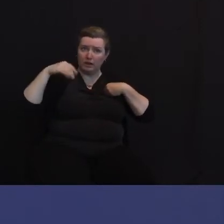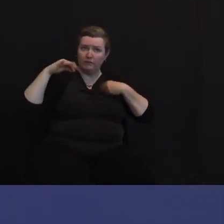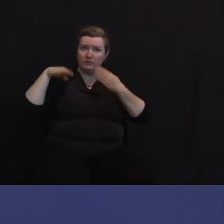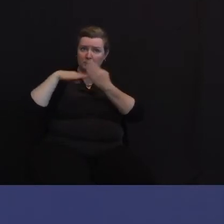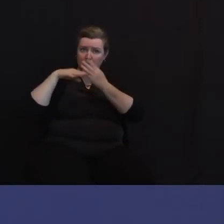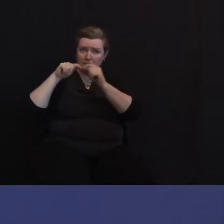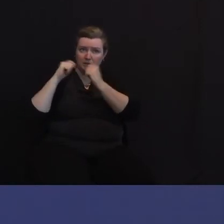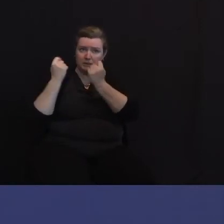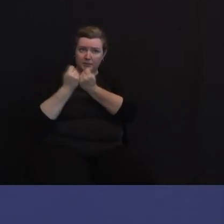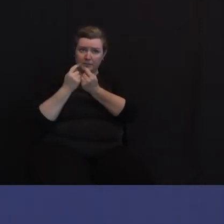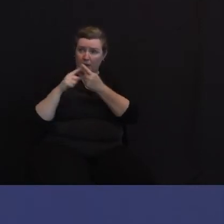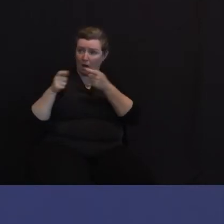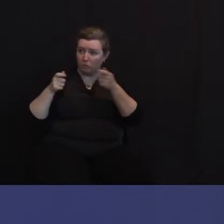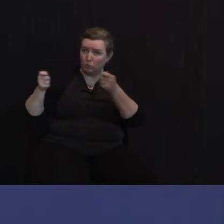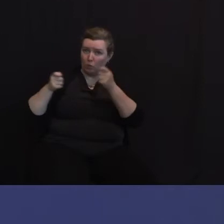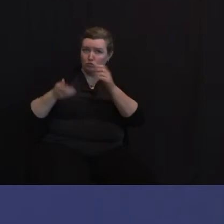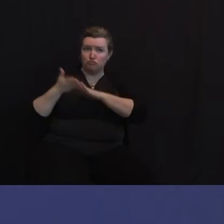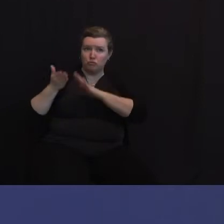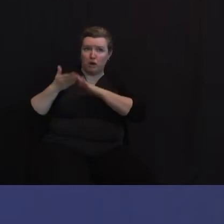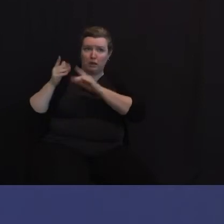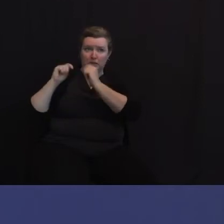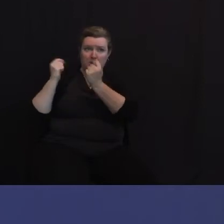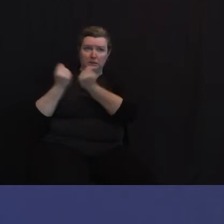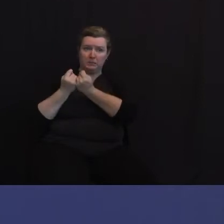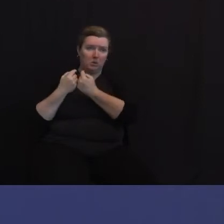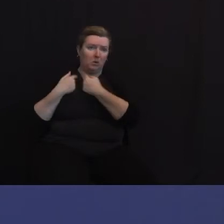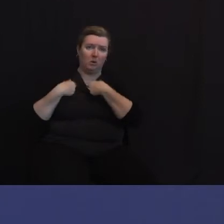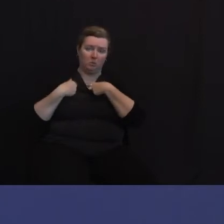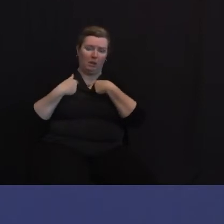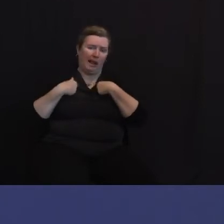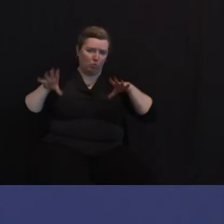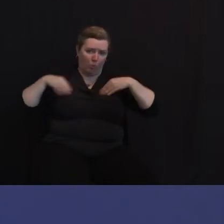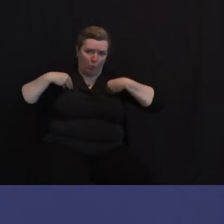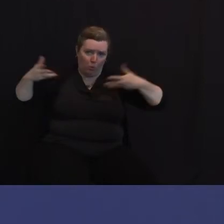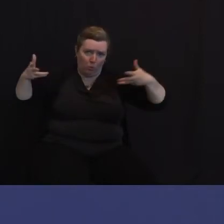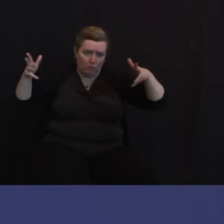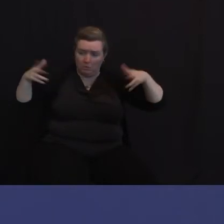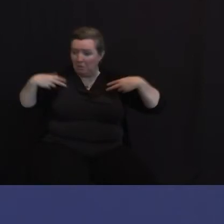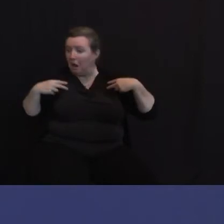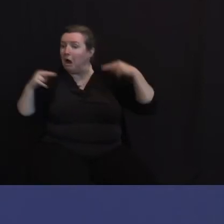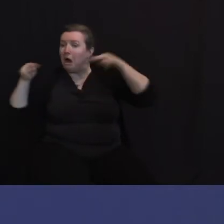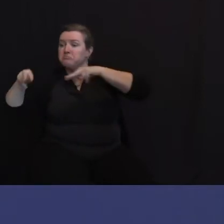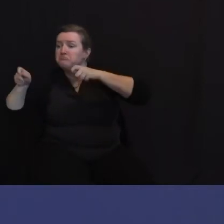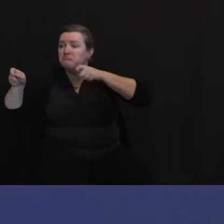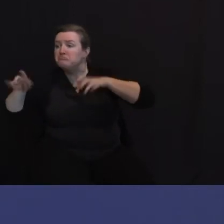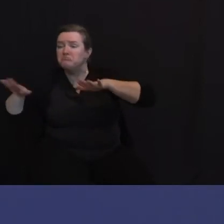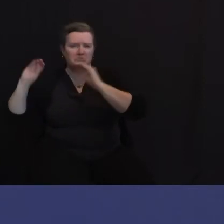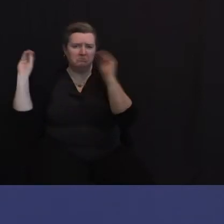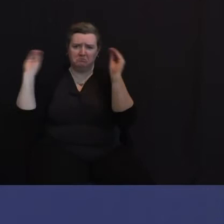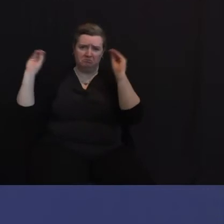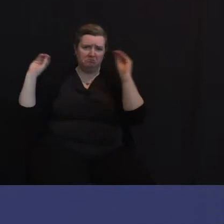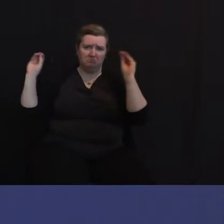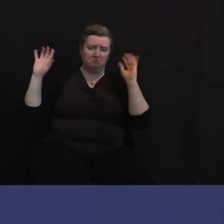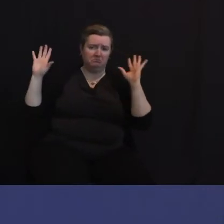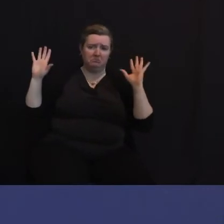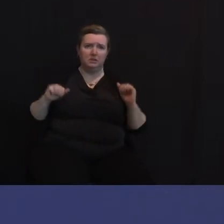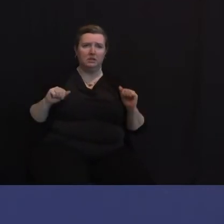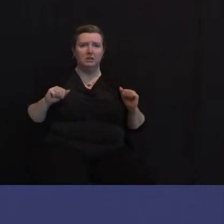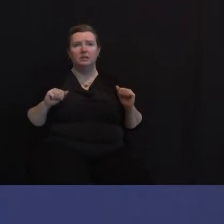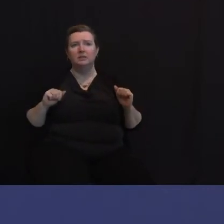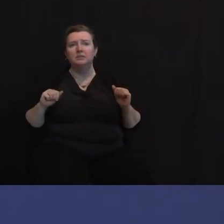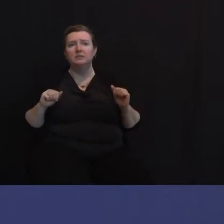team, which is good news for everybody. But they were able, in fairness, they were able to keep